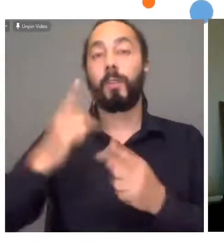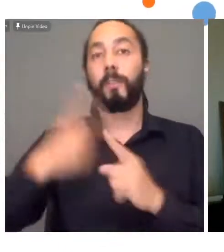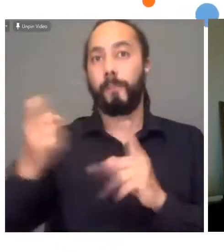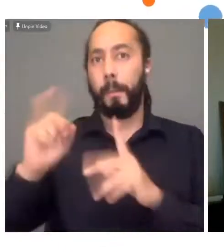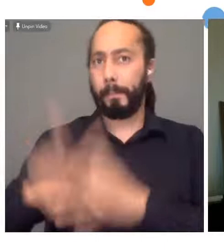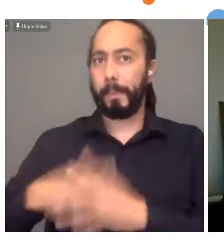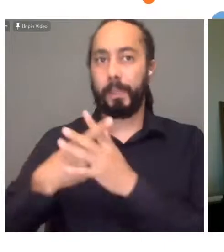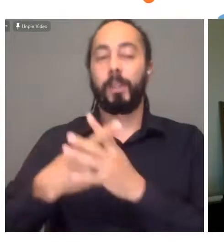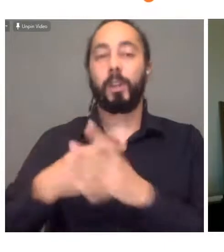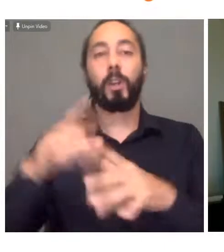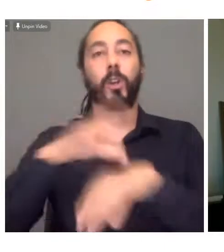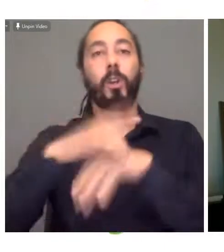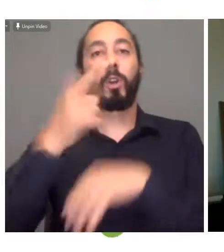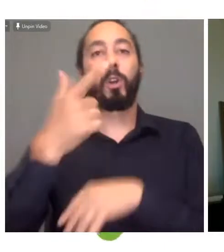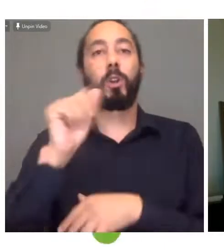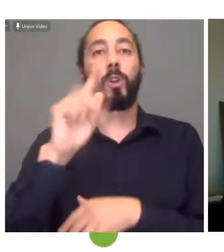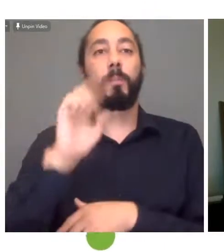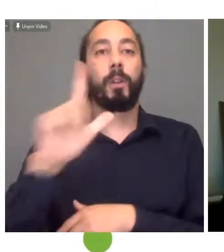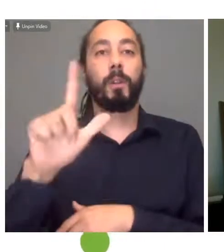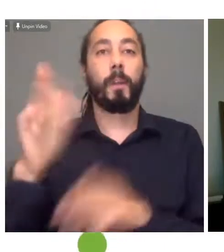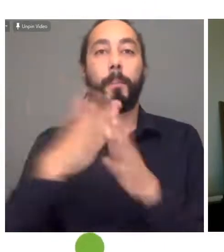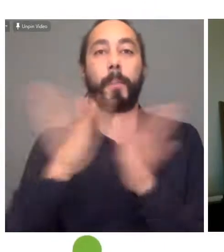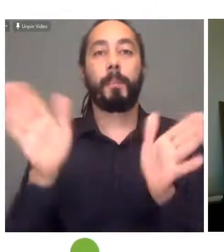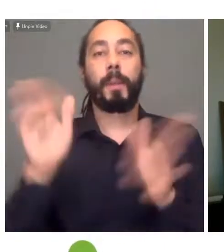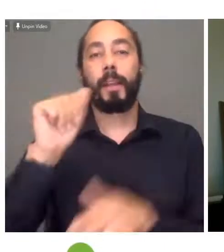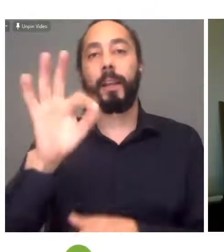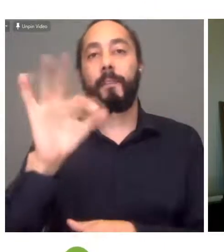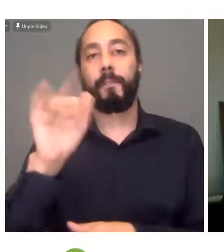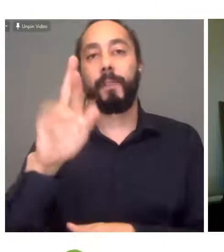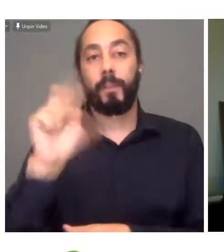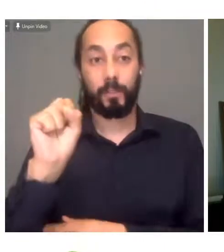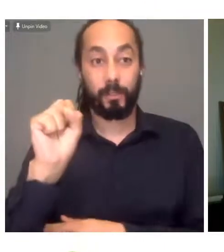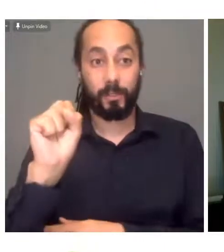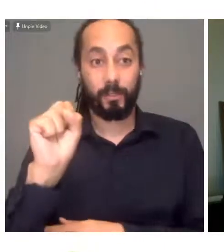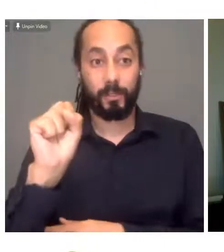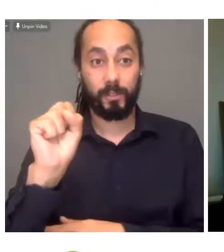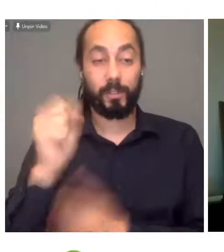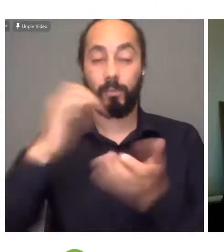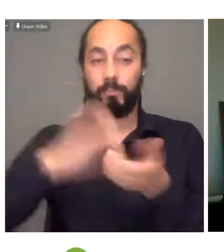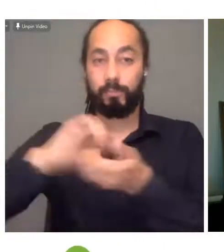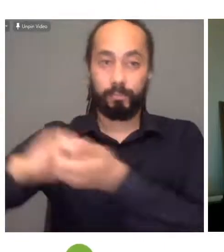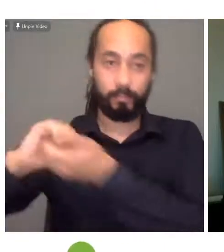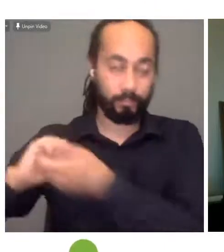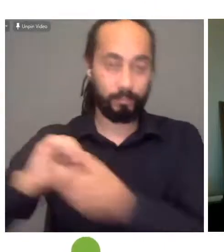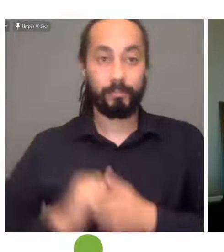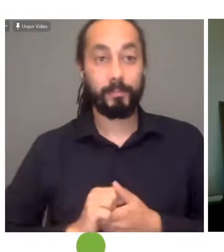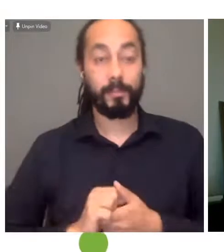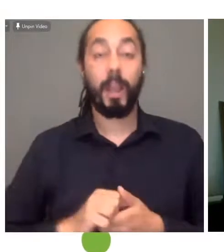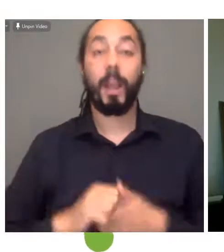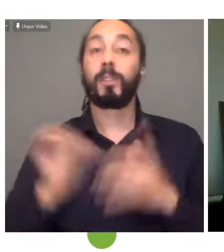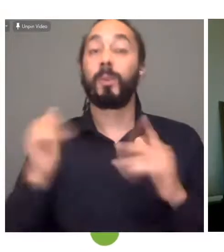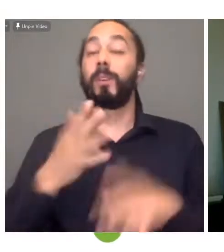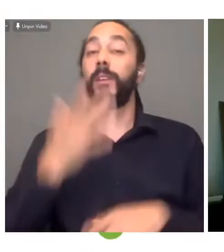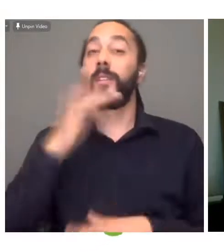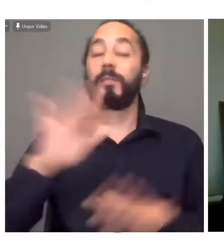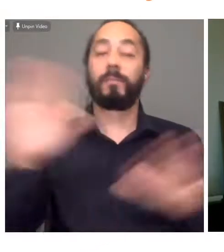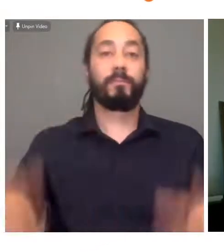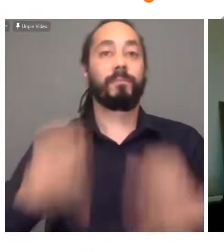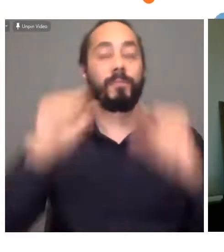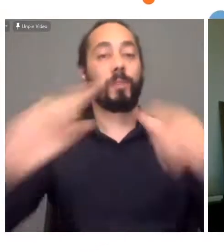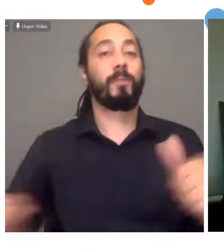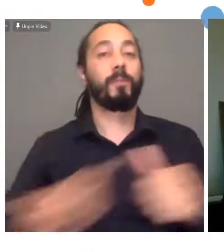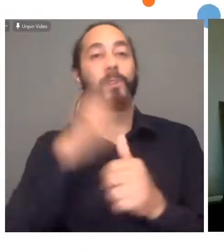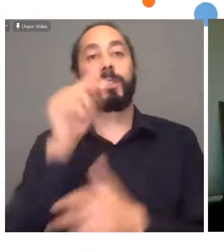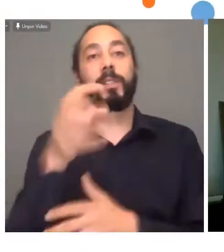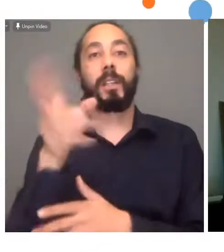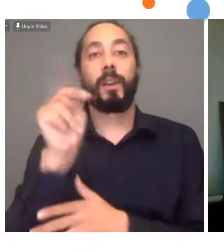Affairs. And we're very pleased to be able to host the first town hall that the minister and